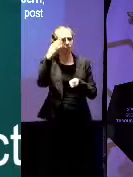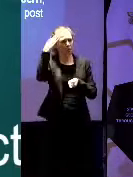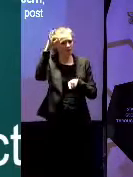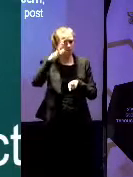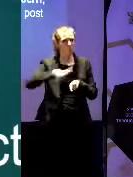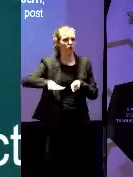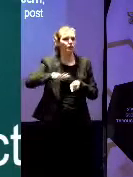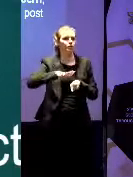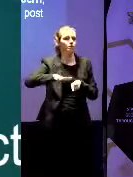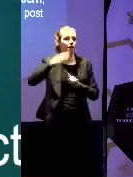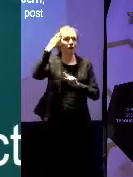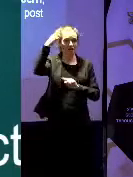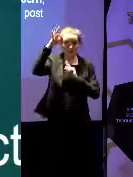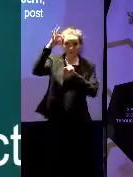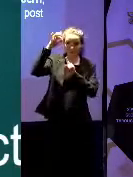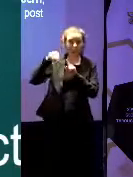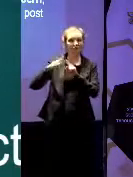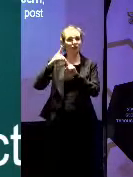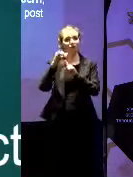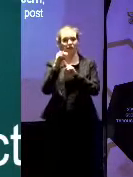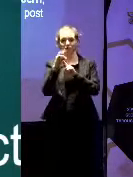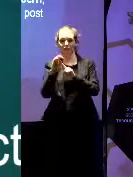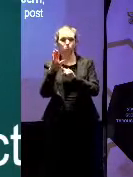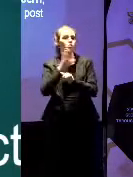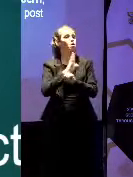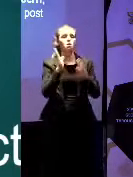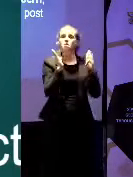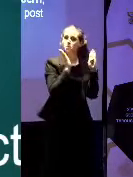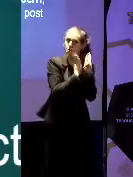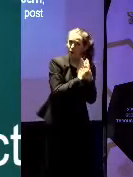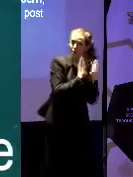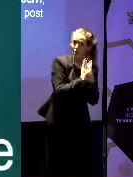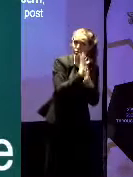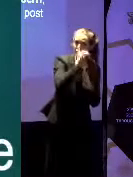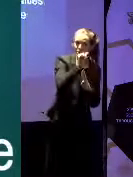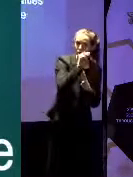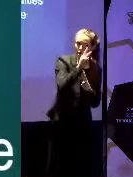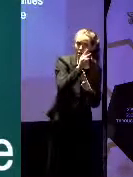Note government dams, not private dams.